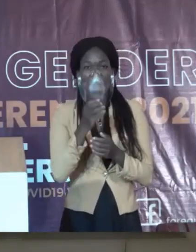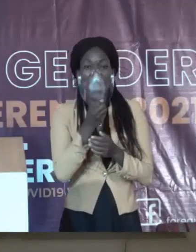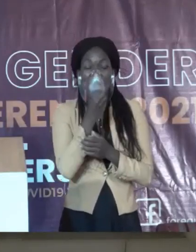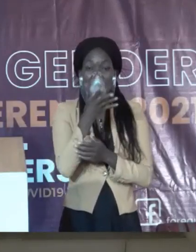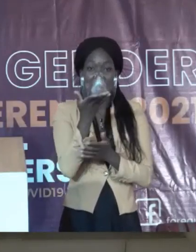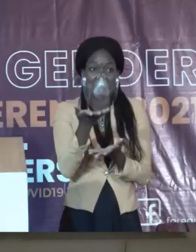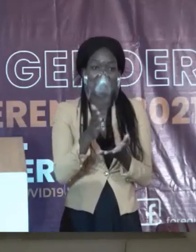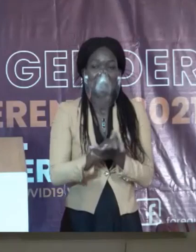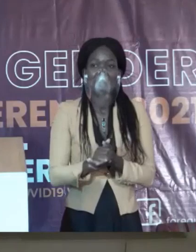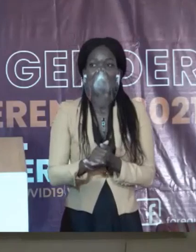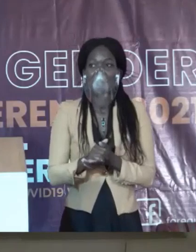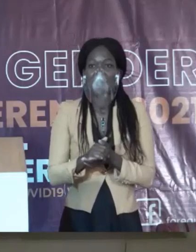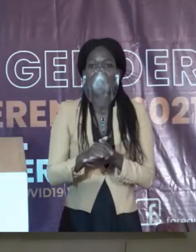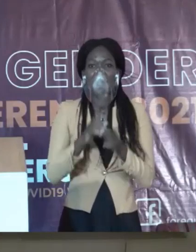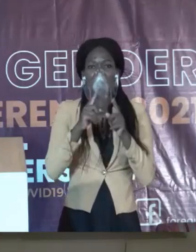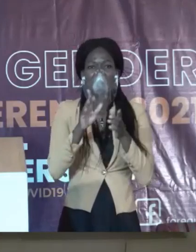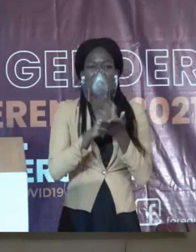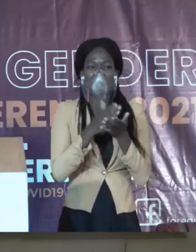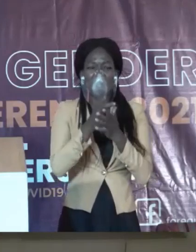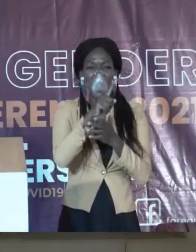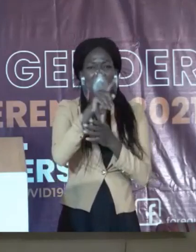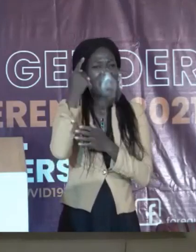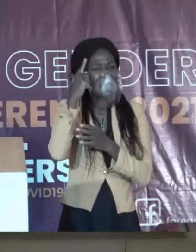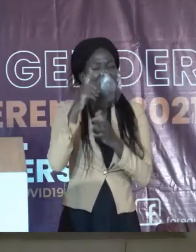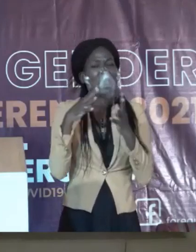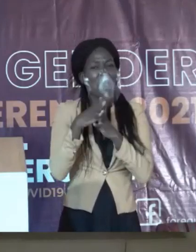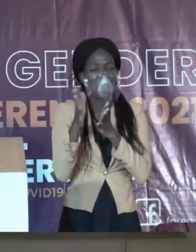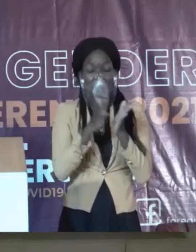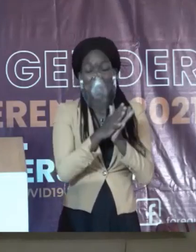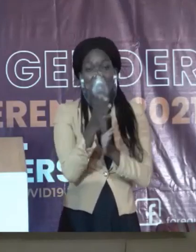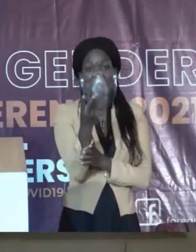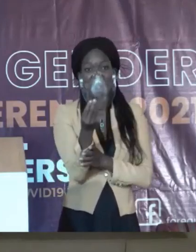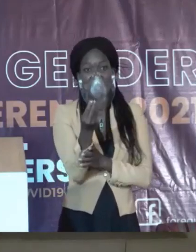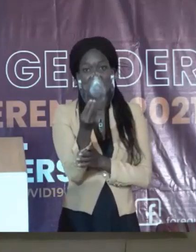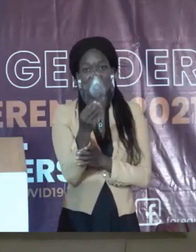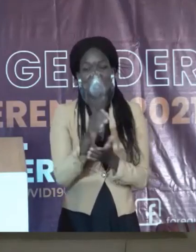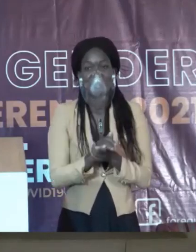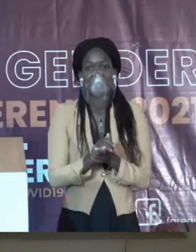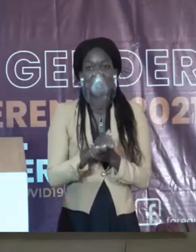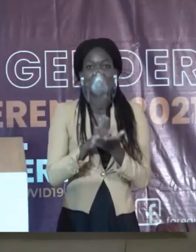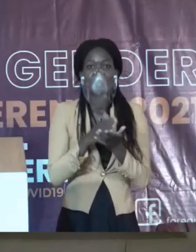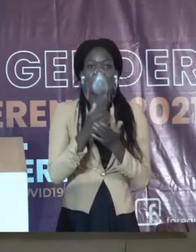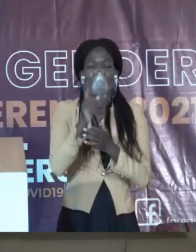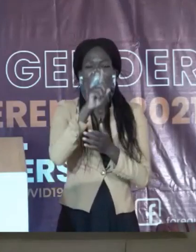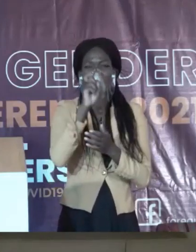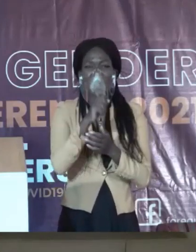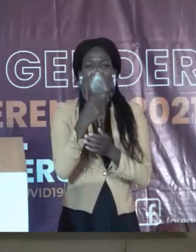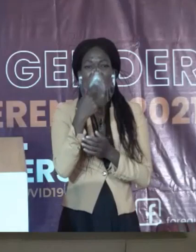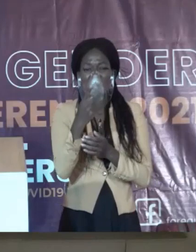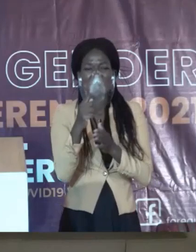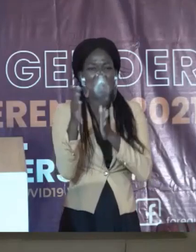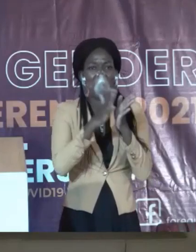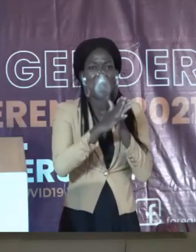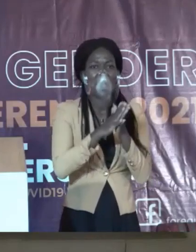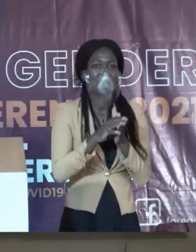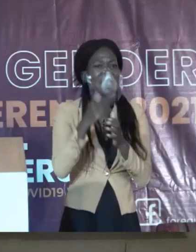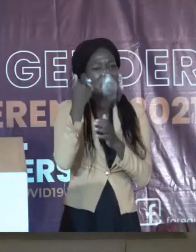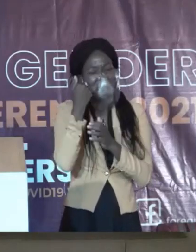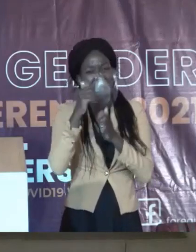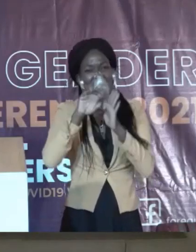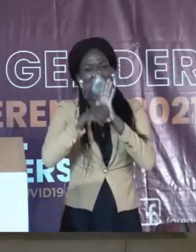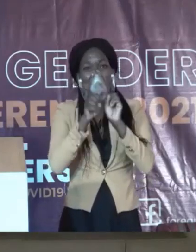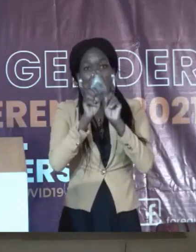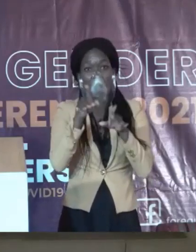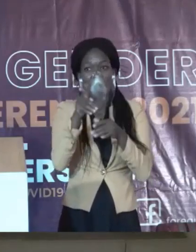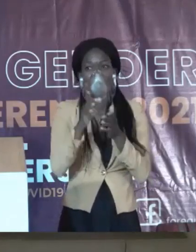looking at the fact that she's experienced in the area of financing, because the question says, in the context of COVID-19